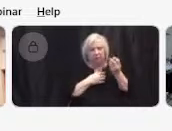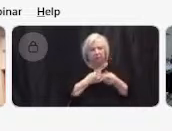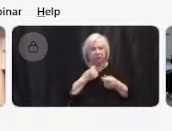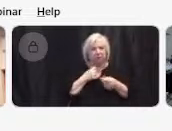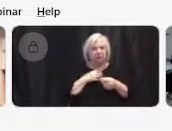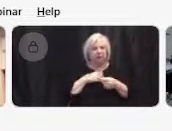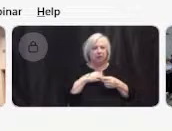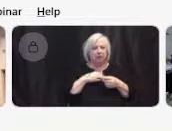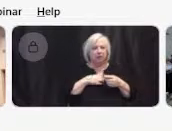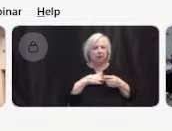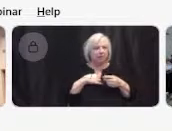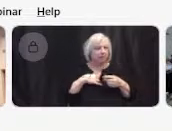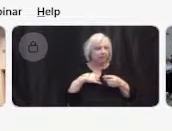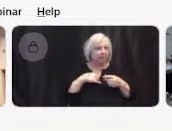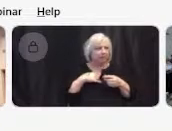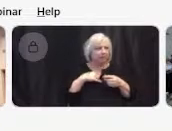Saxon.